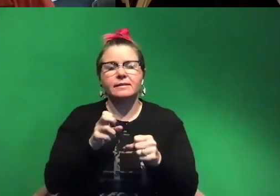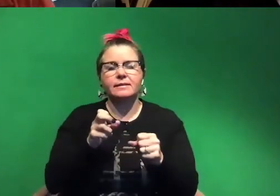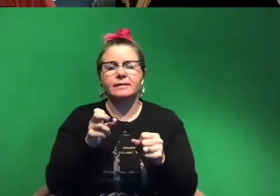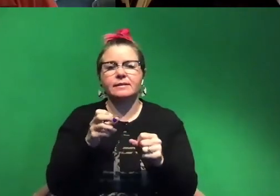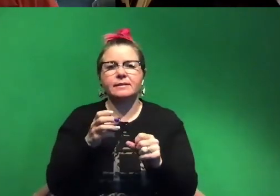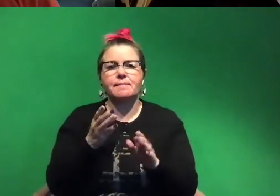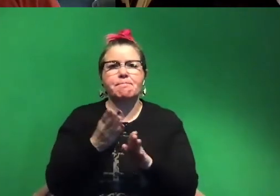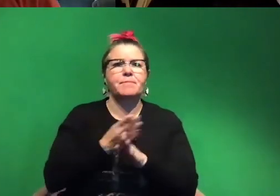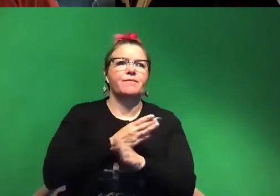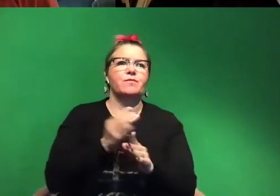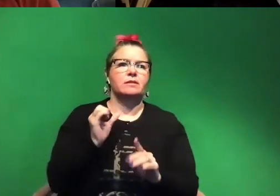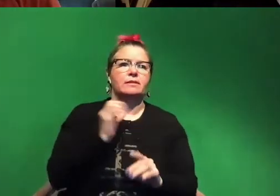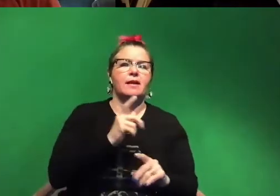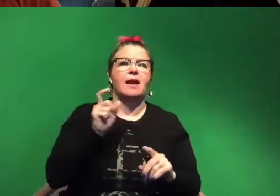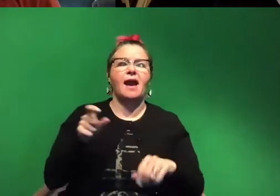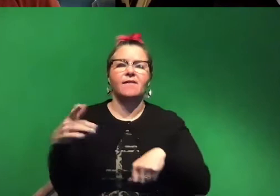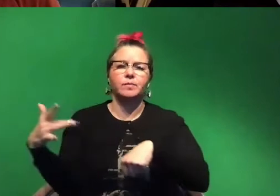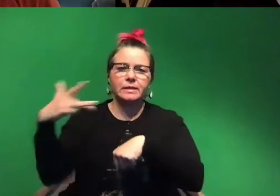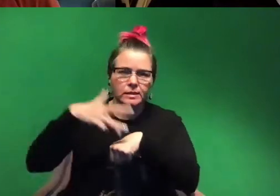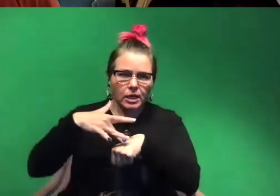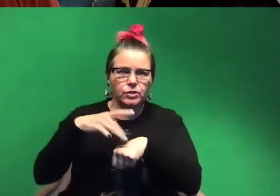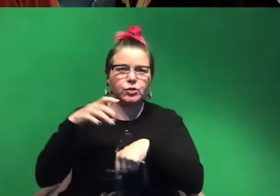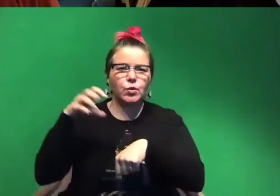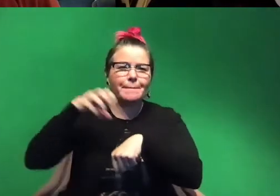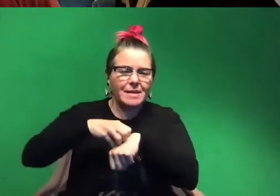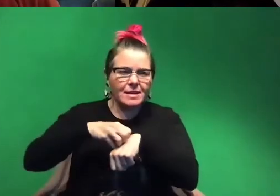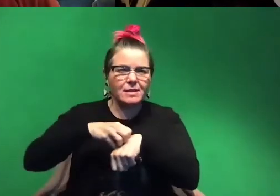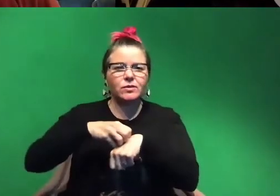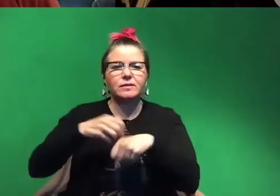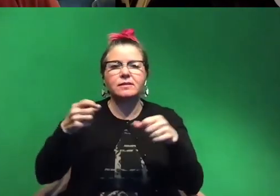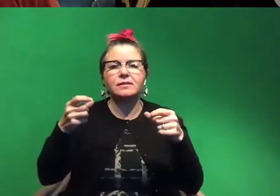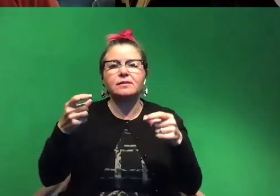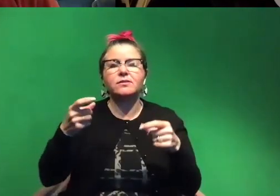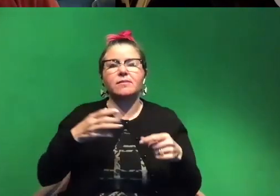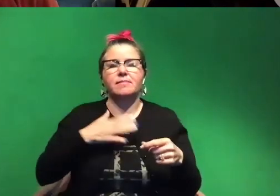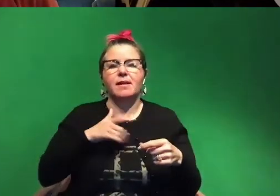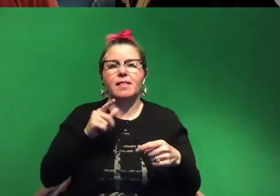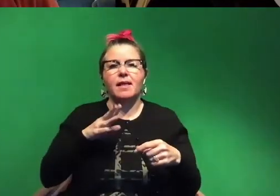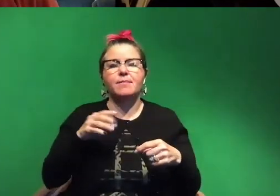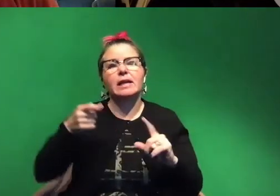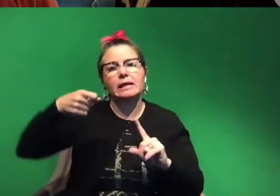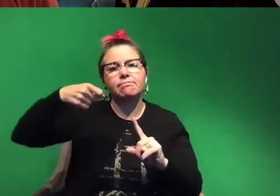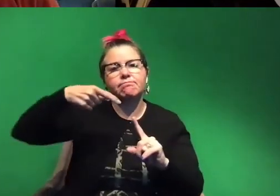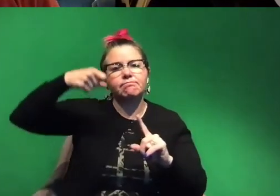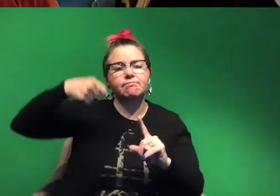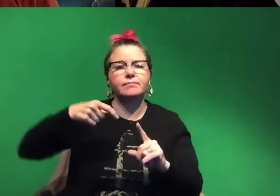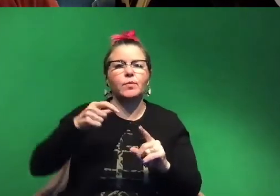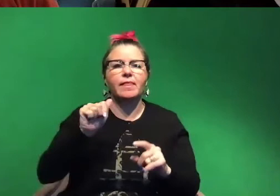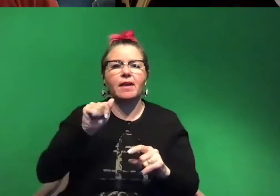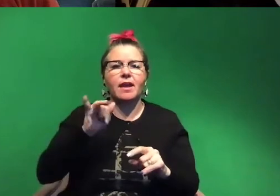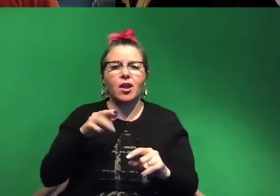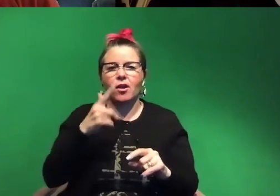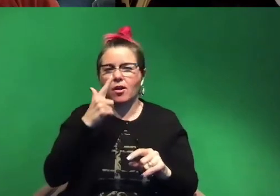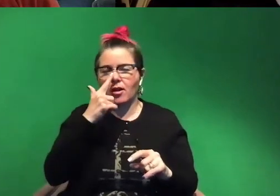an attack. They actually have to be touched or bit, or in our case in the lab, we can stimulate them in air with, it looks like a little